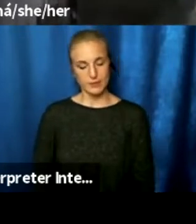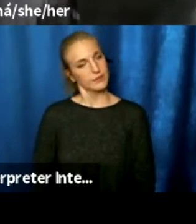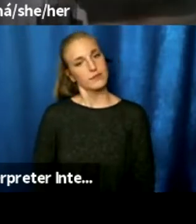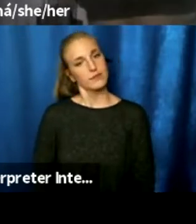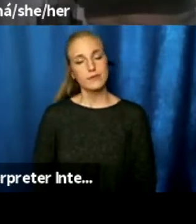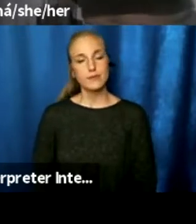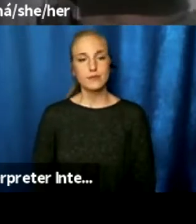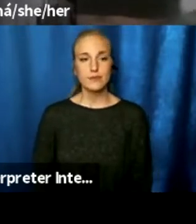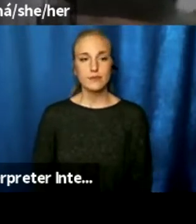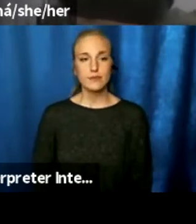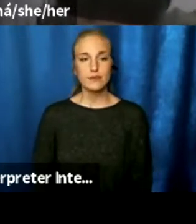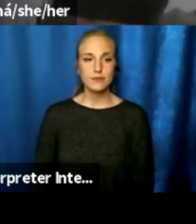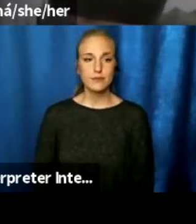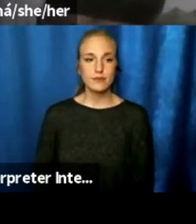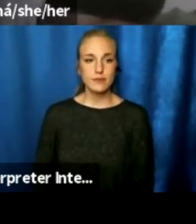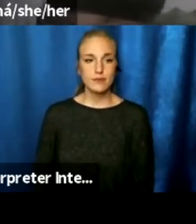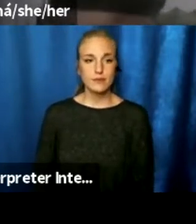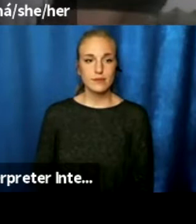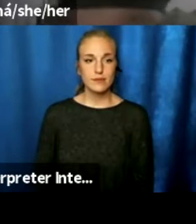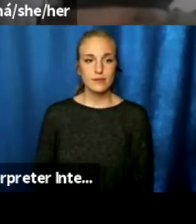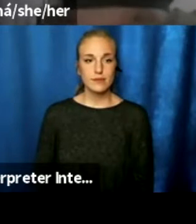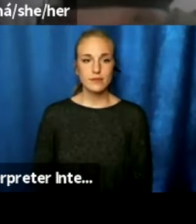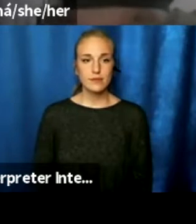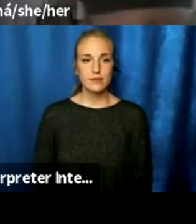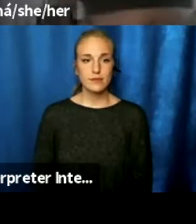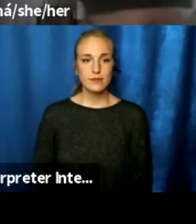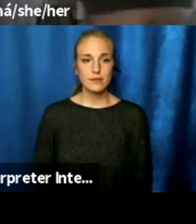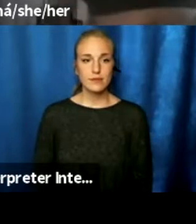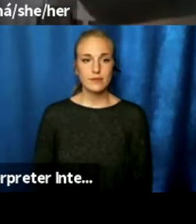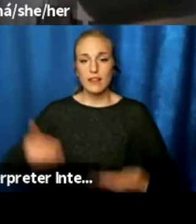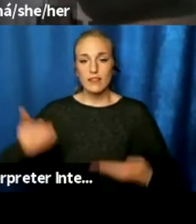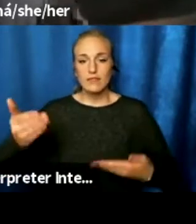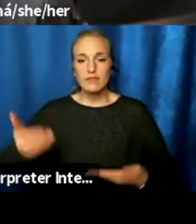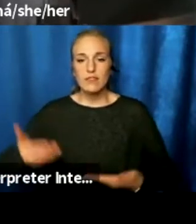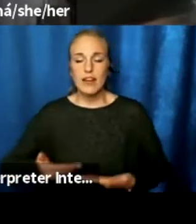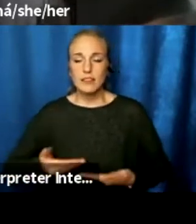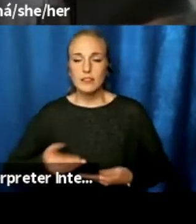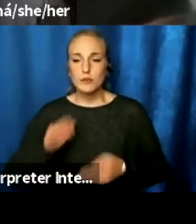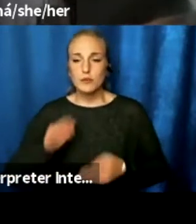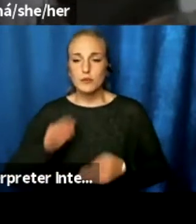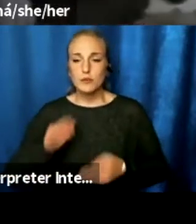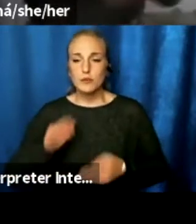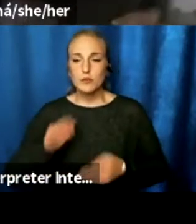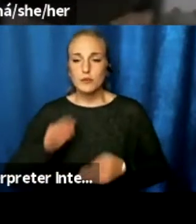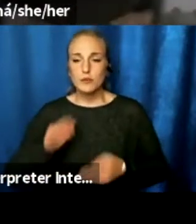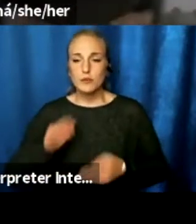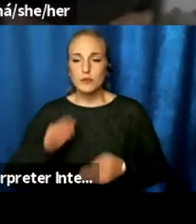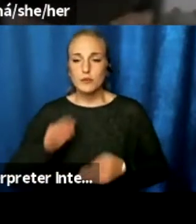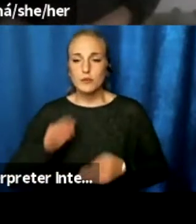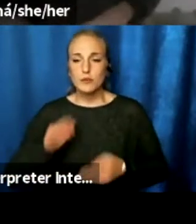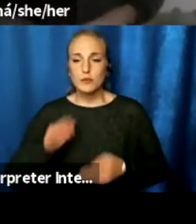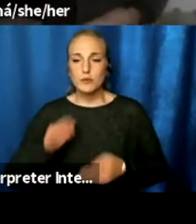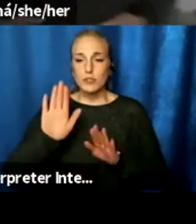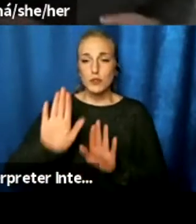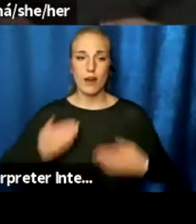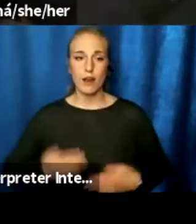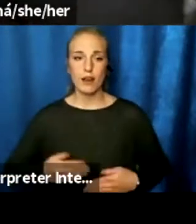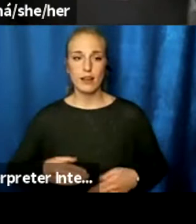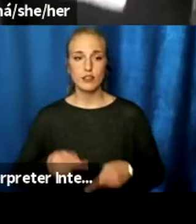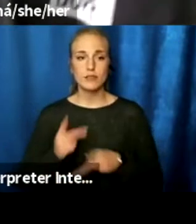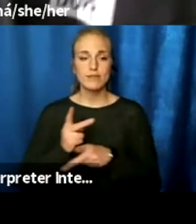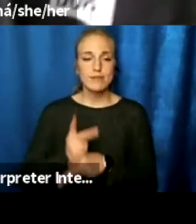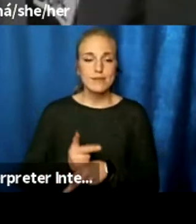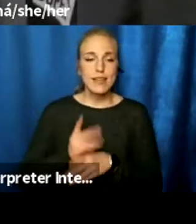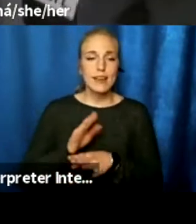And I invite you in your body's own way, taking a long time to bring